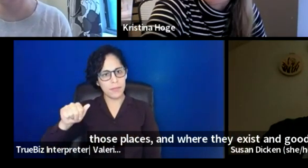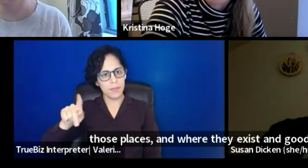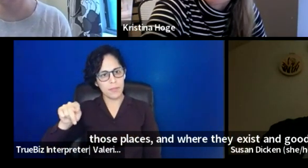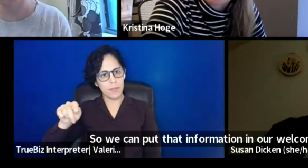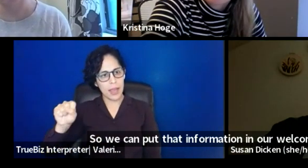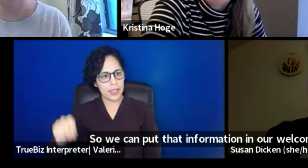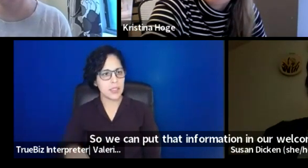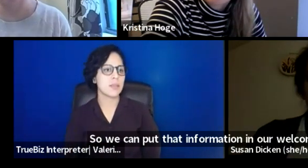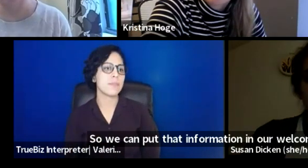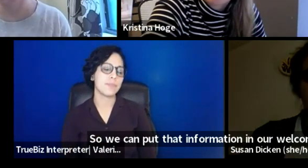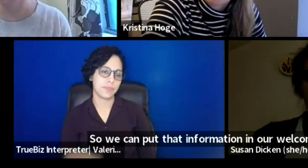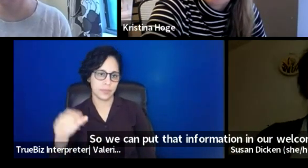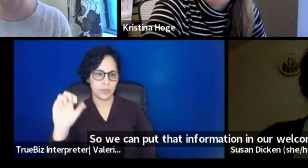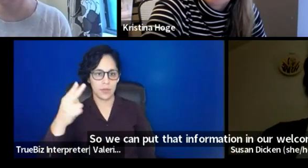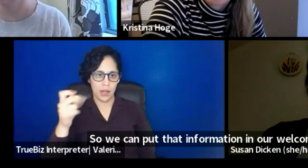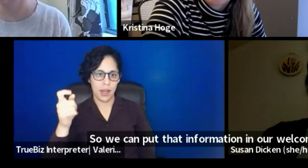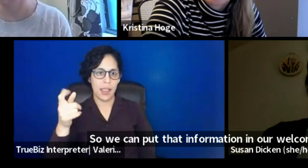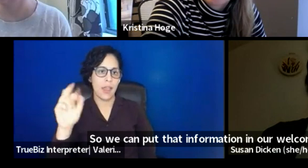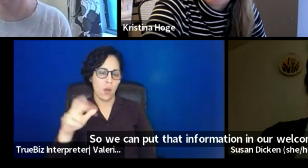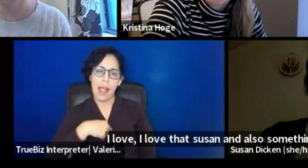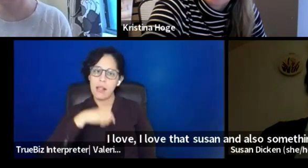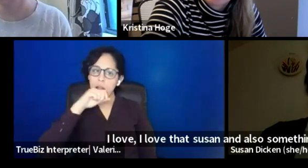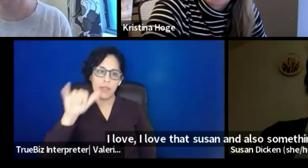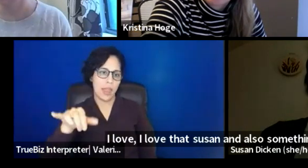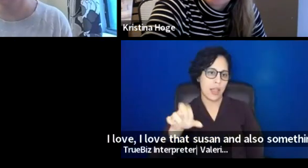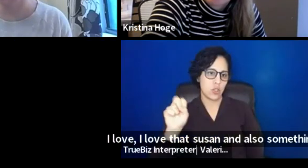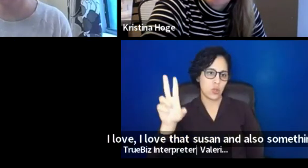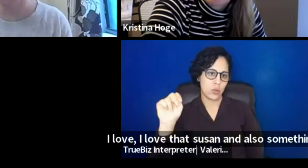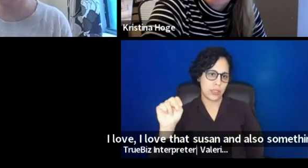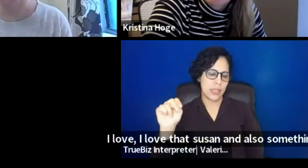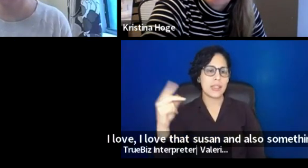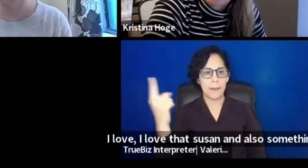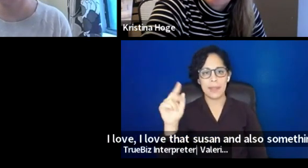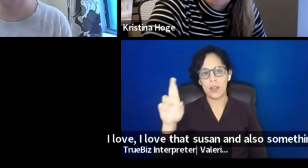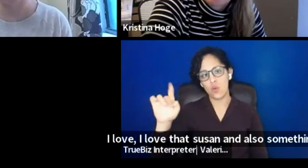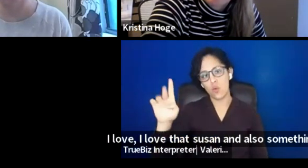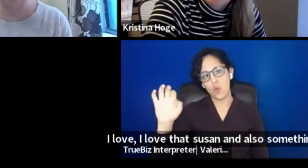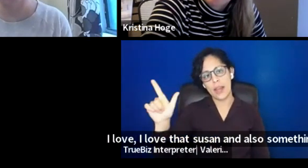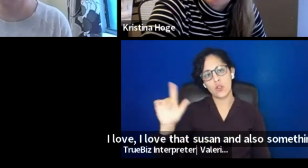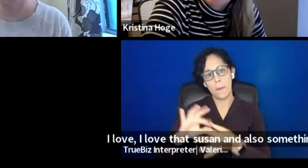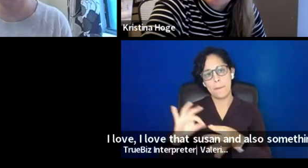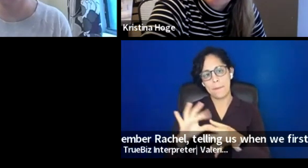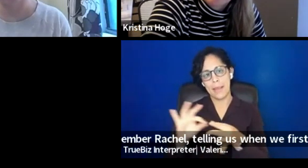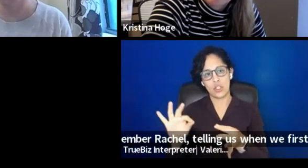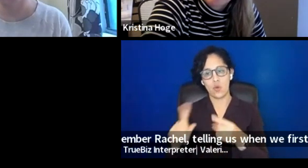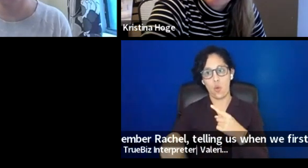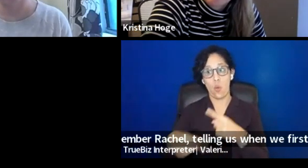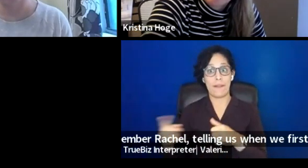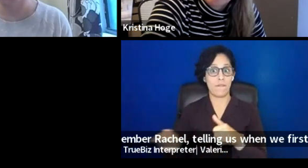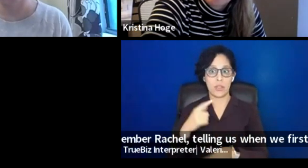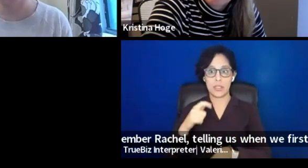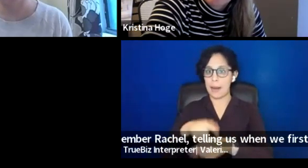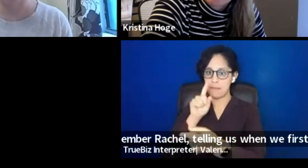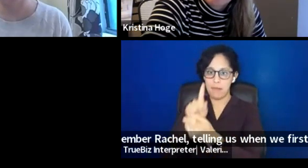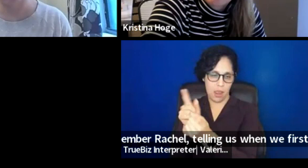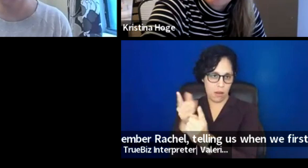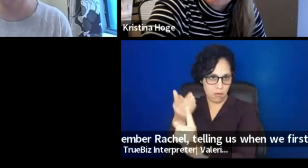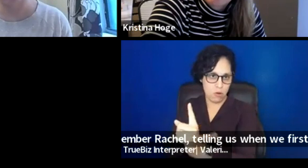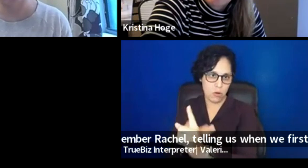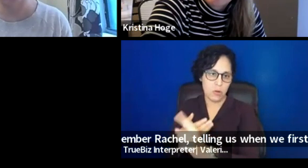I love that, Susan. And also something else I remember Rachel telling us when we first met with her is not only